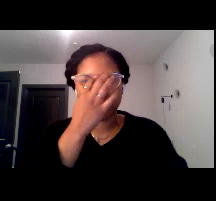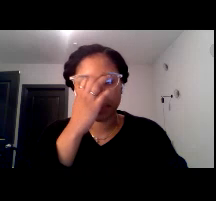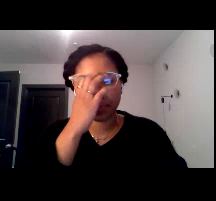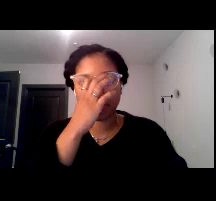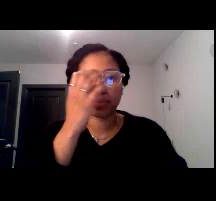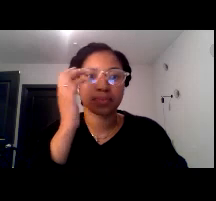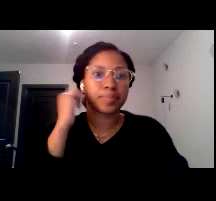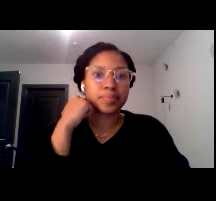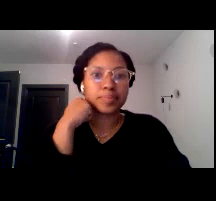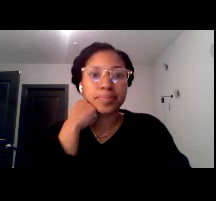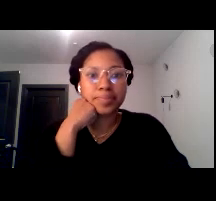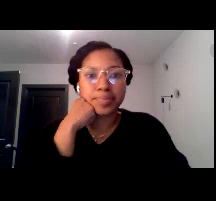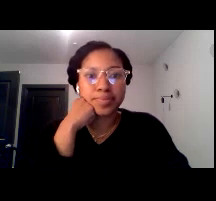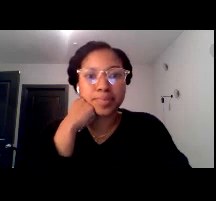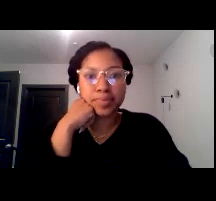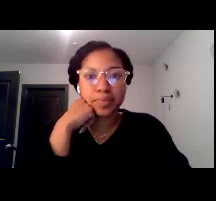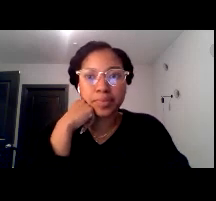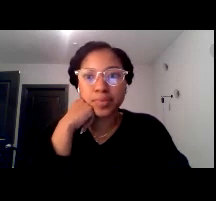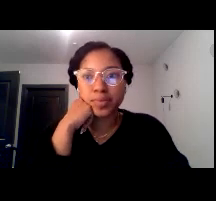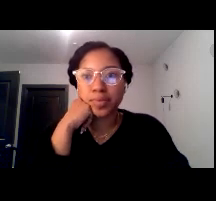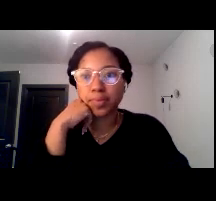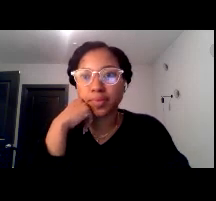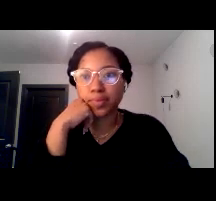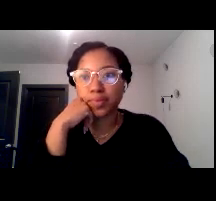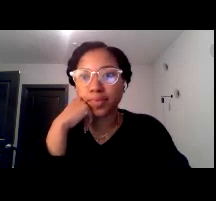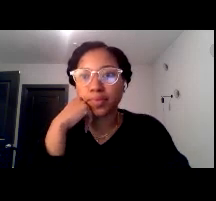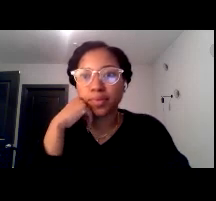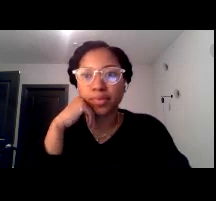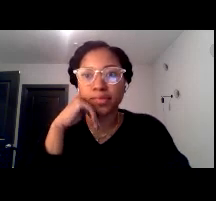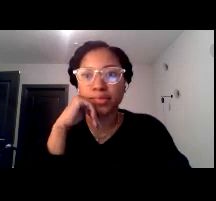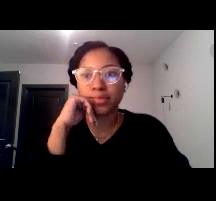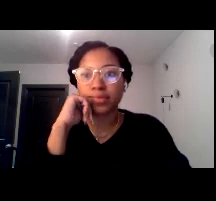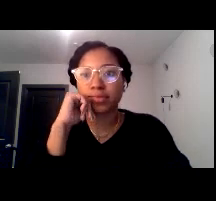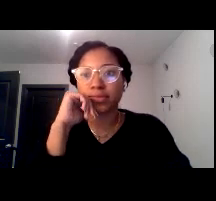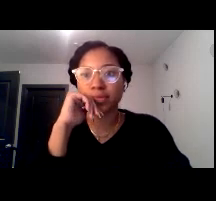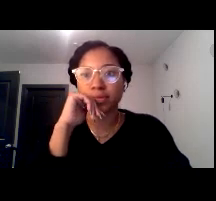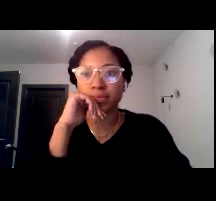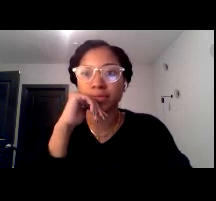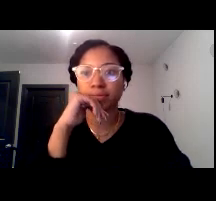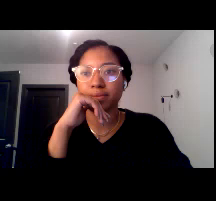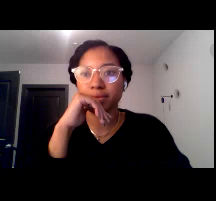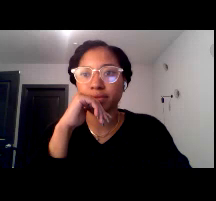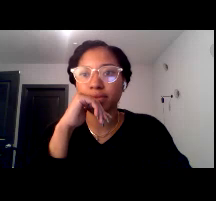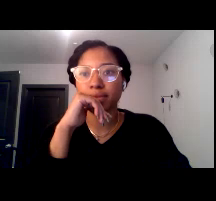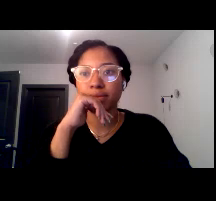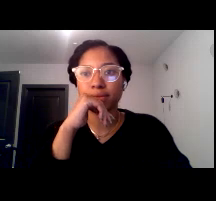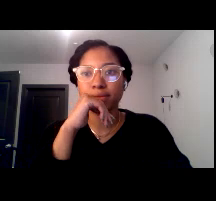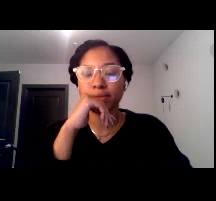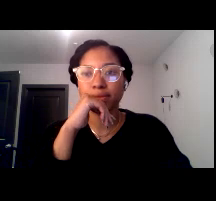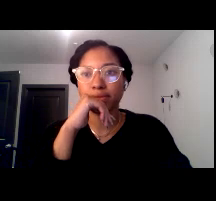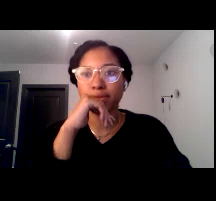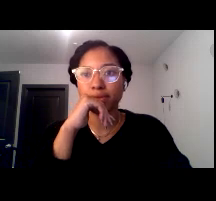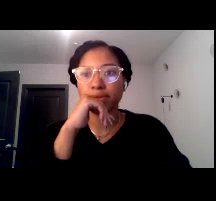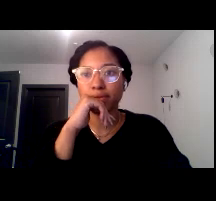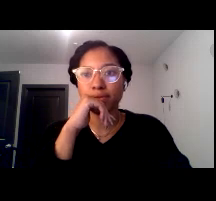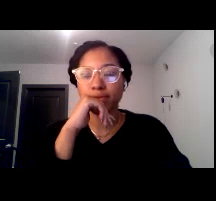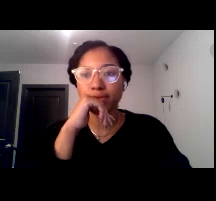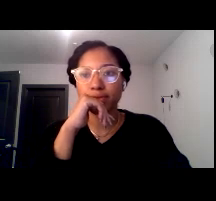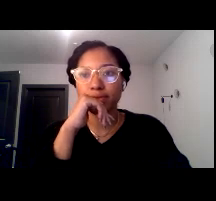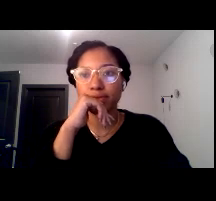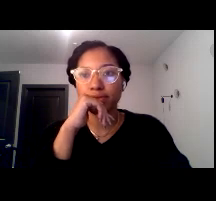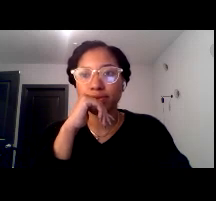some information that that I will need to review, and it becomes necessary for me to request more information, but typically